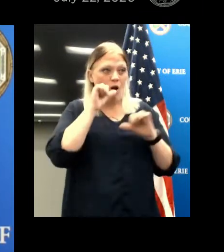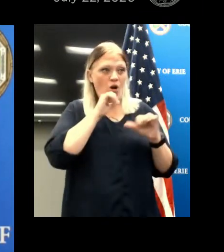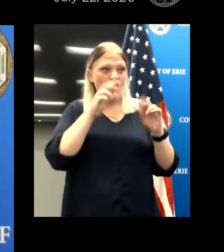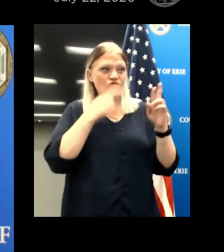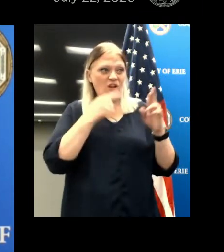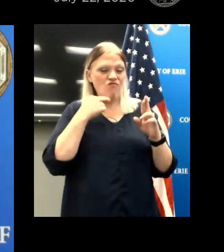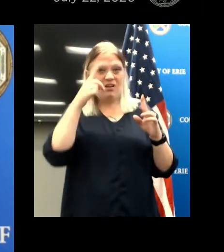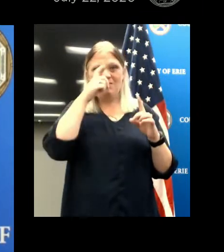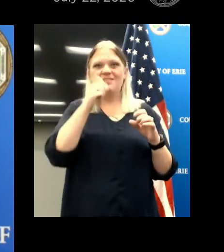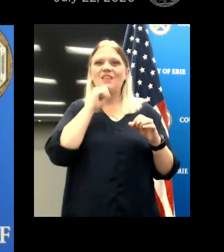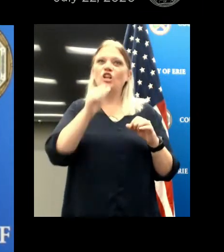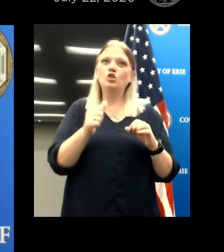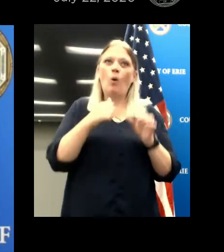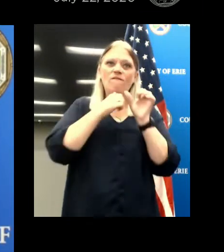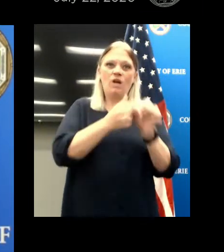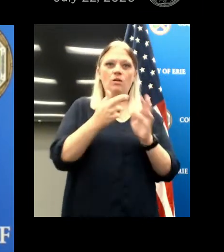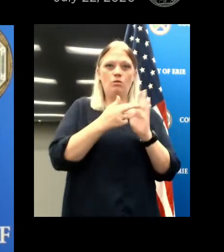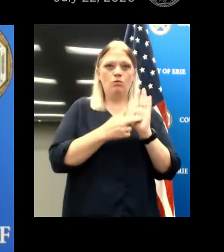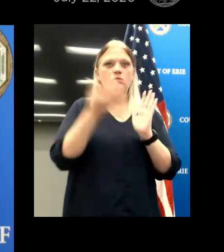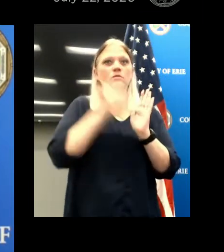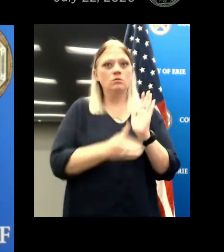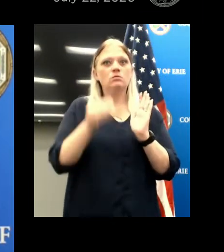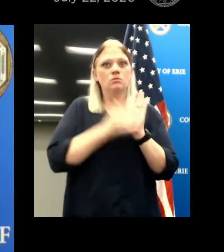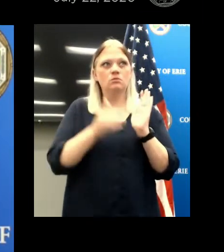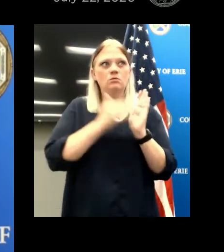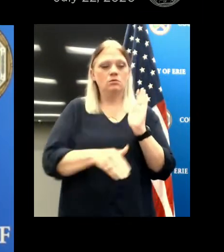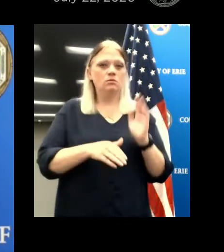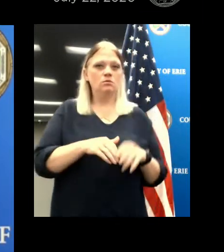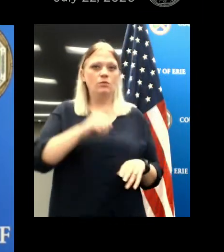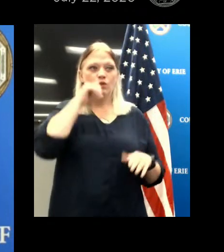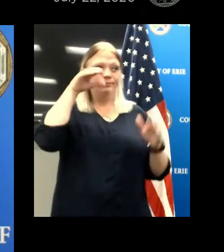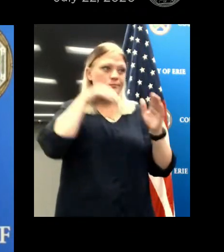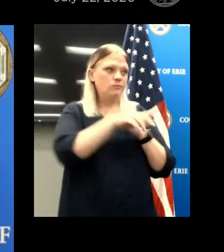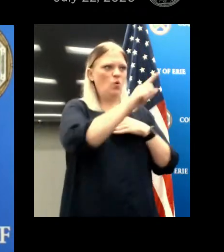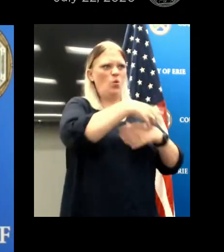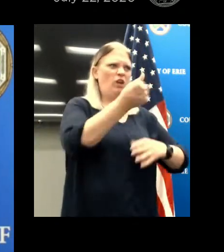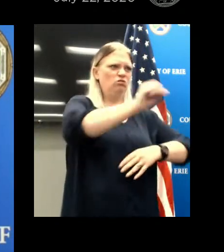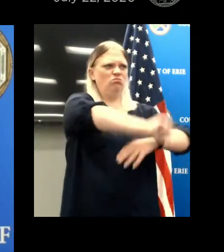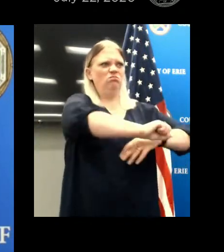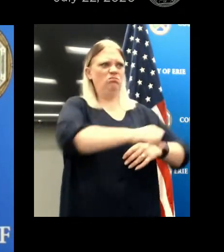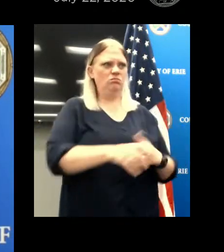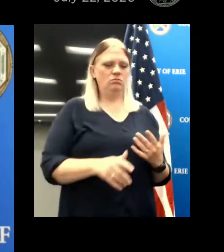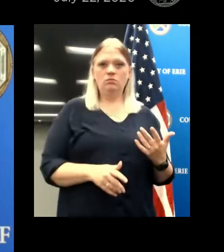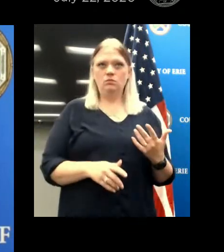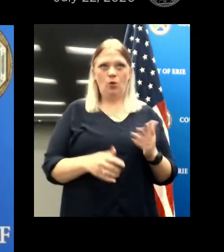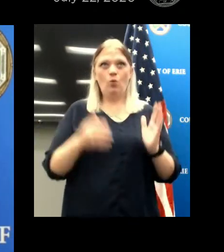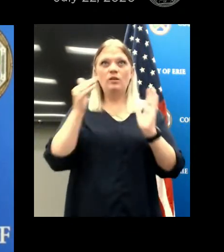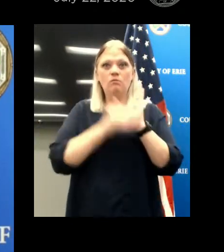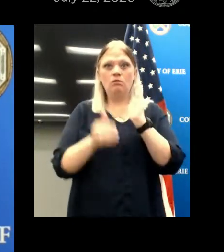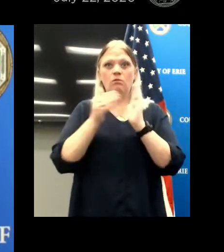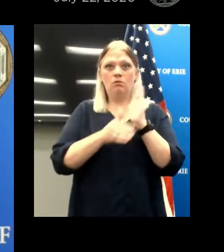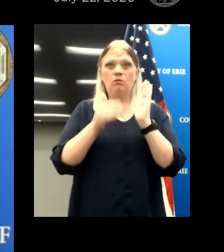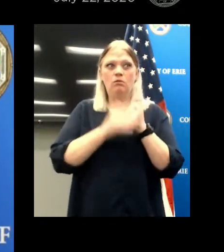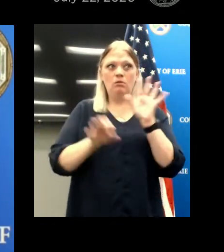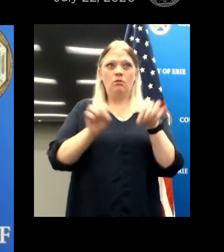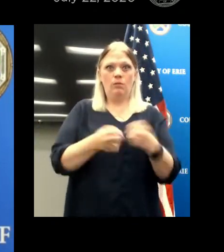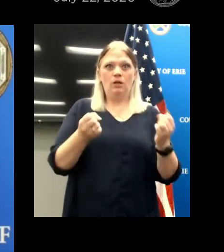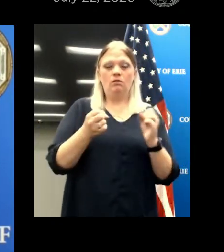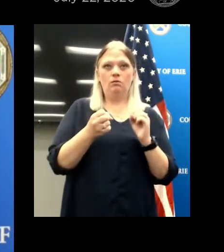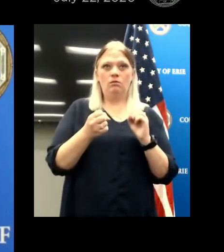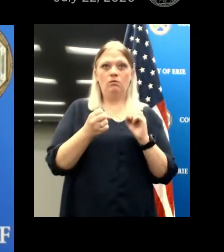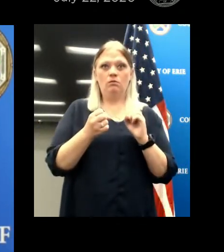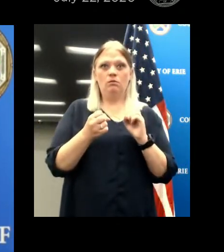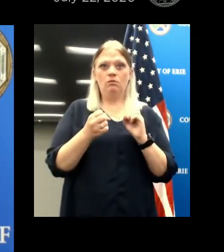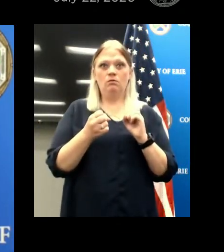not following the rules repeatedly. It's not like we just walk in and, okay, we're going to shut you down. It's repeated violations. And when